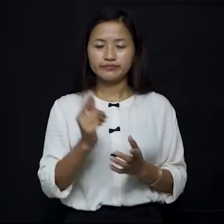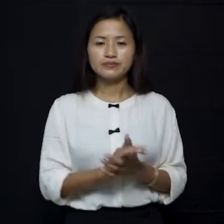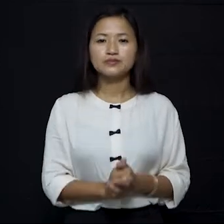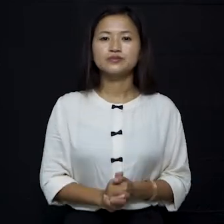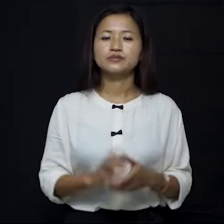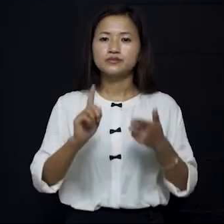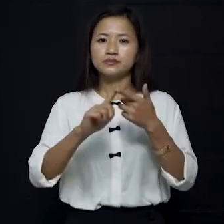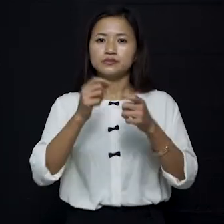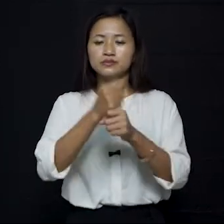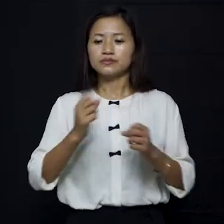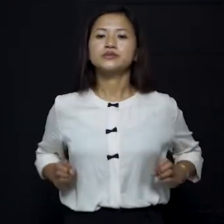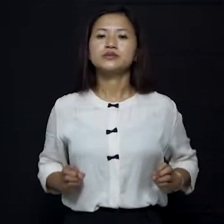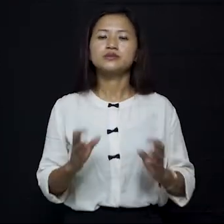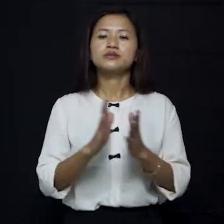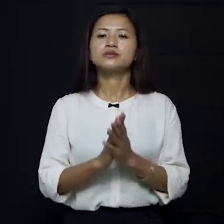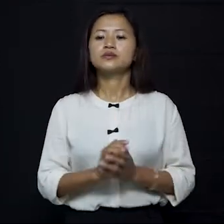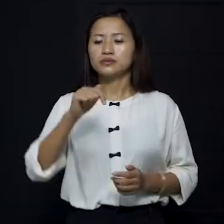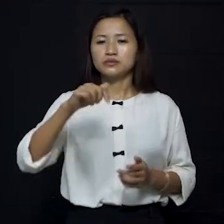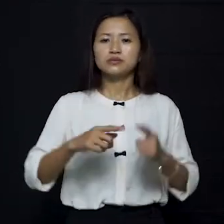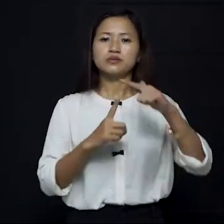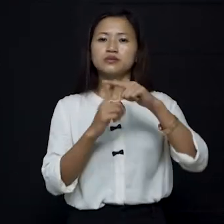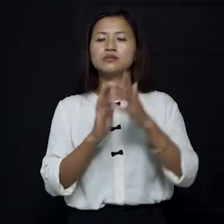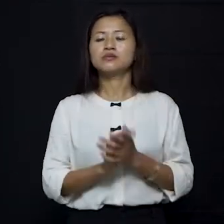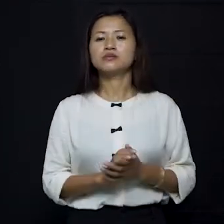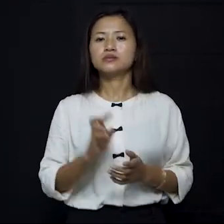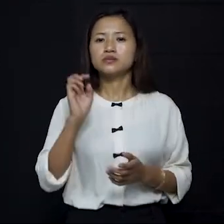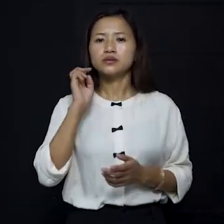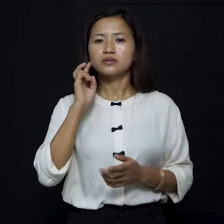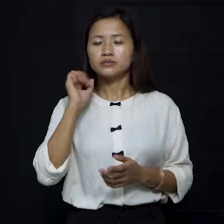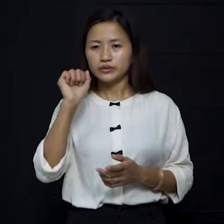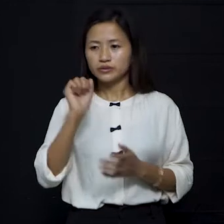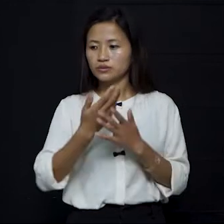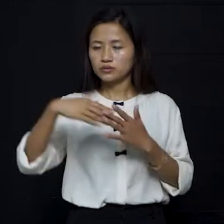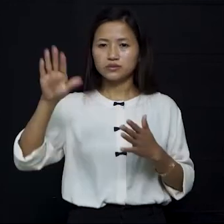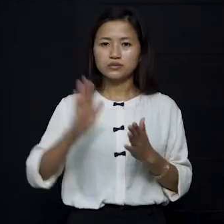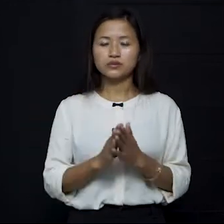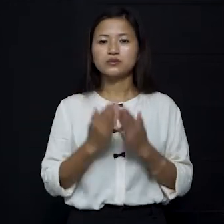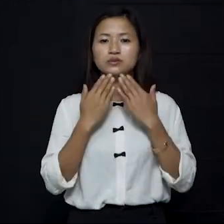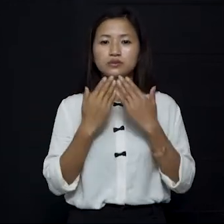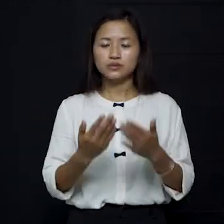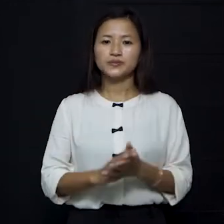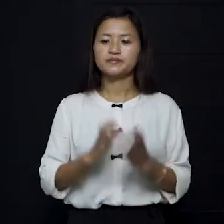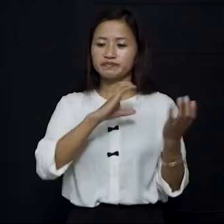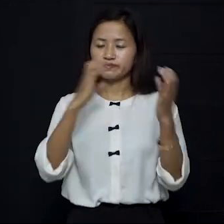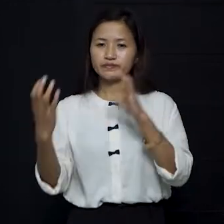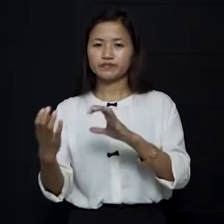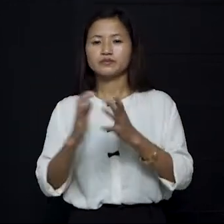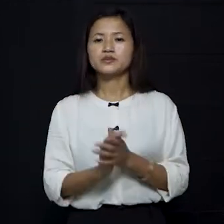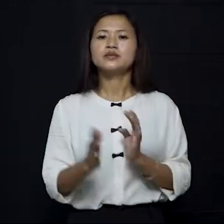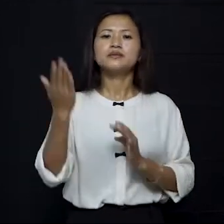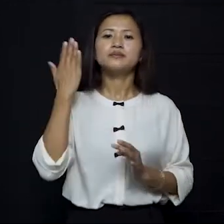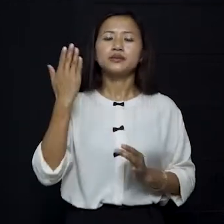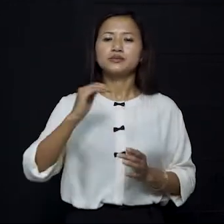The example that started from the beginning of this topic is he goes to school, right? If you are going to change that into